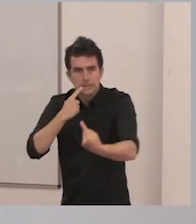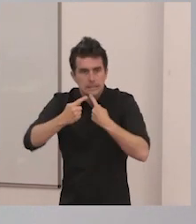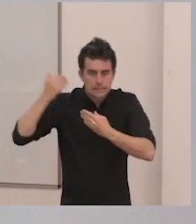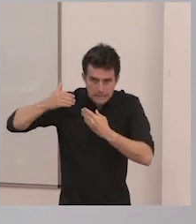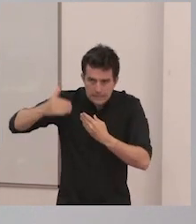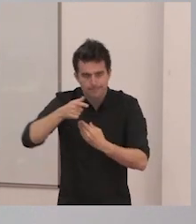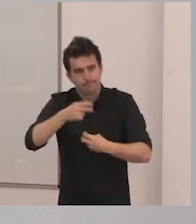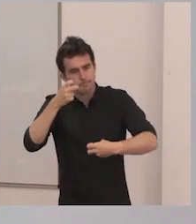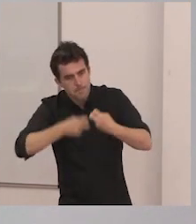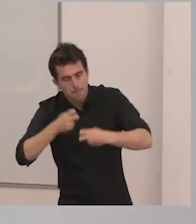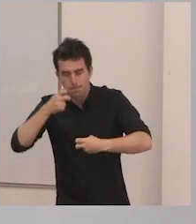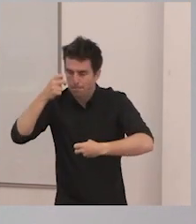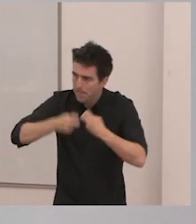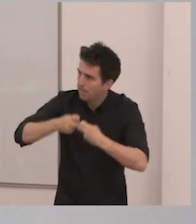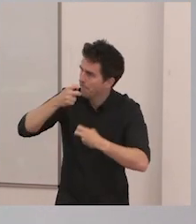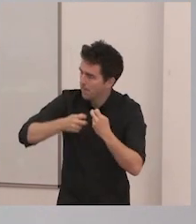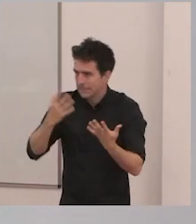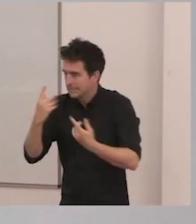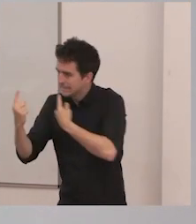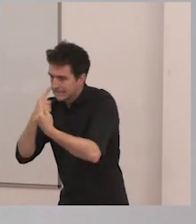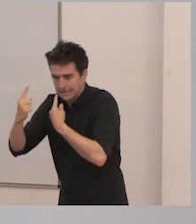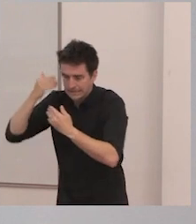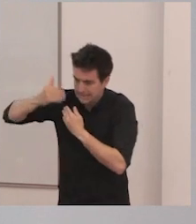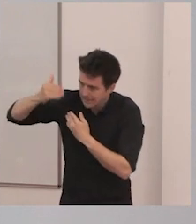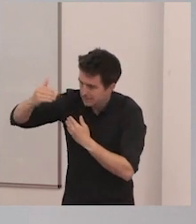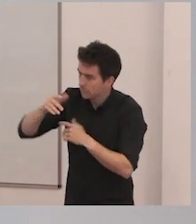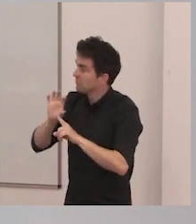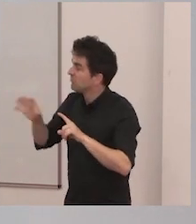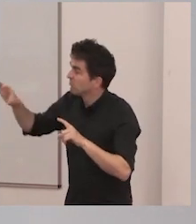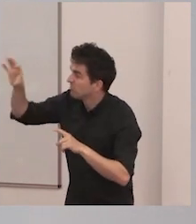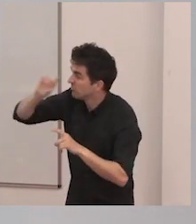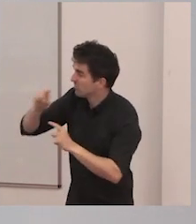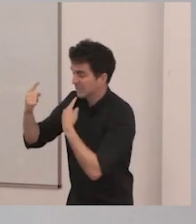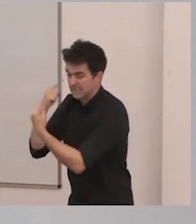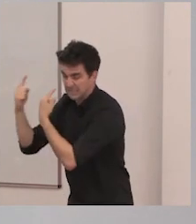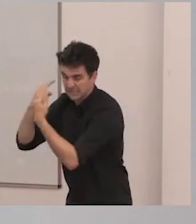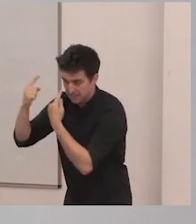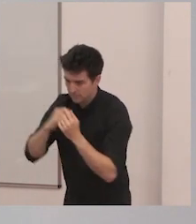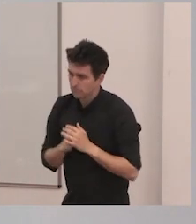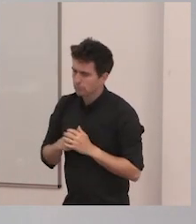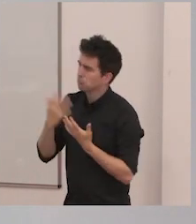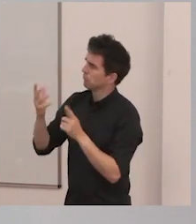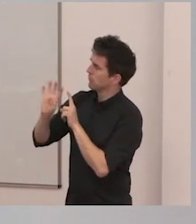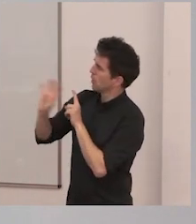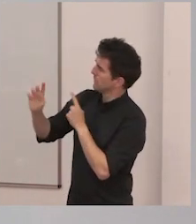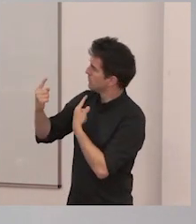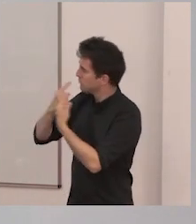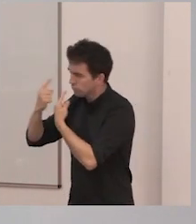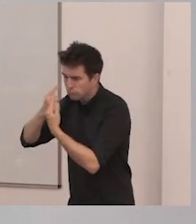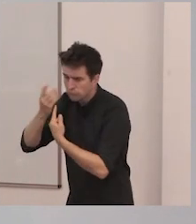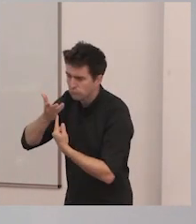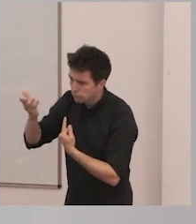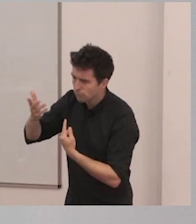in its position that forced sterilisation and other violations of sexual and reproductive